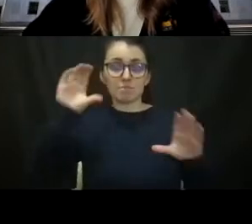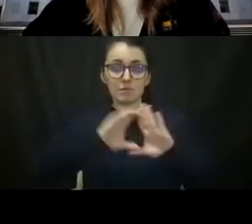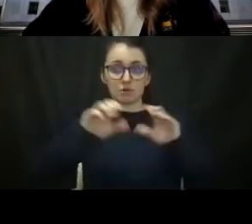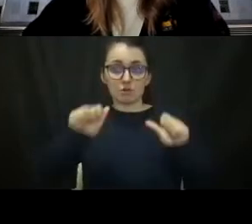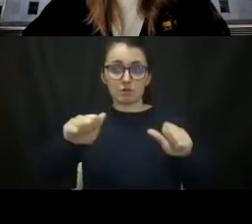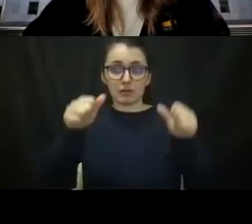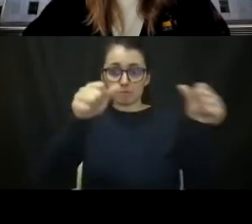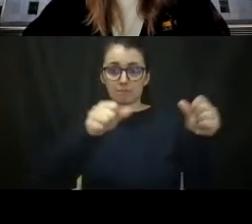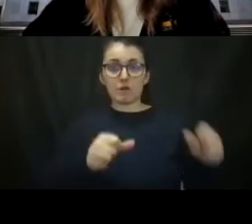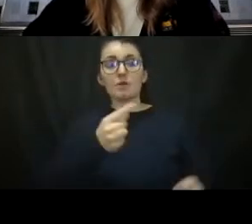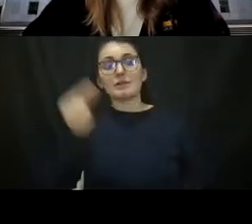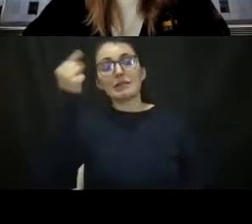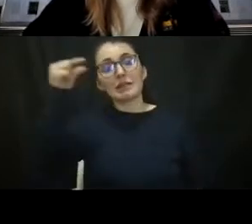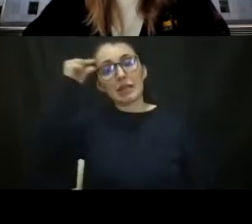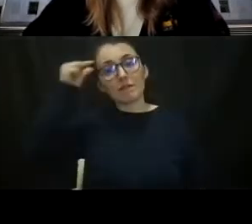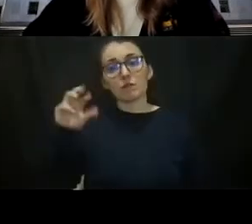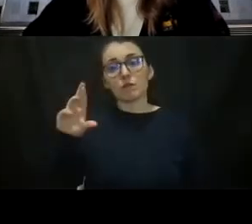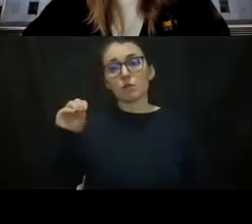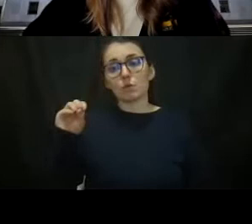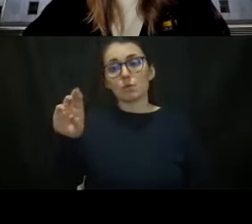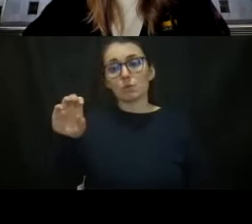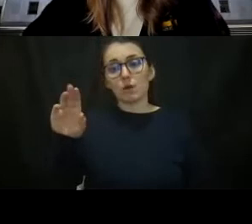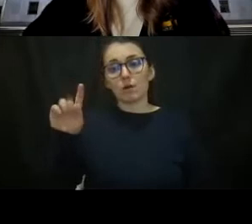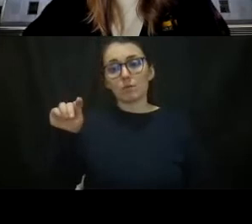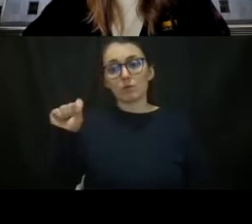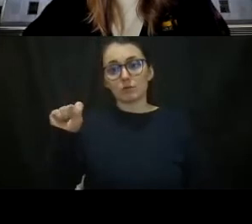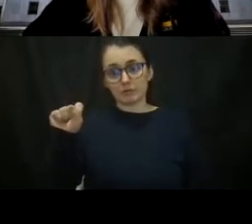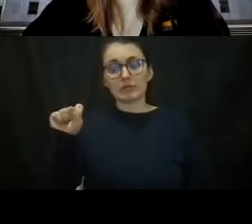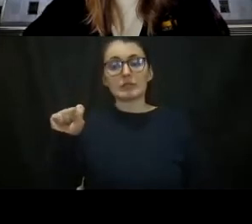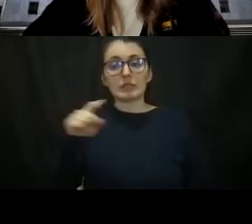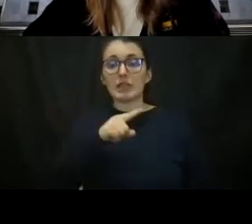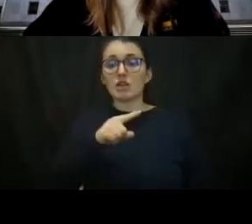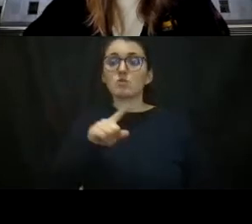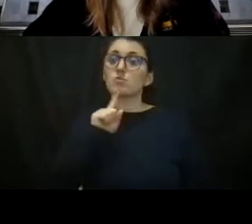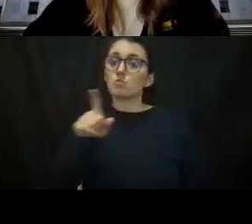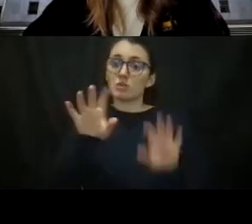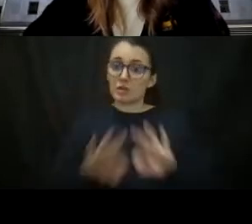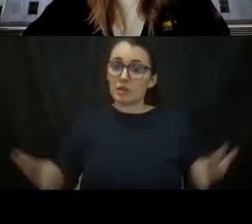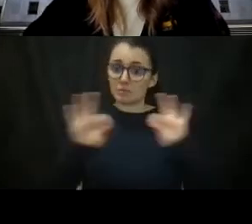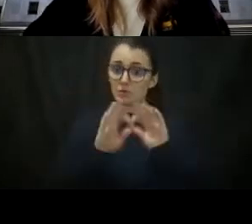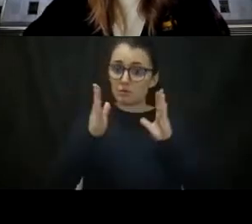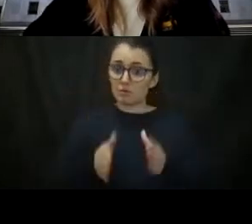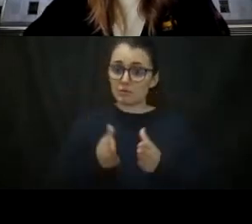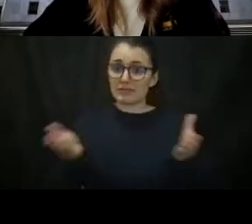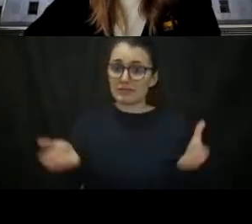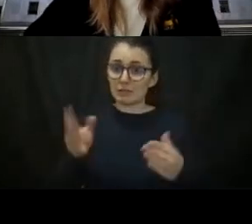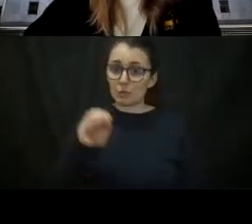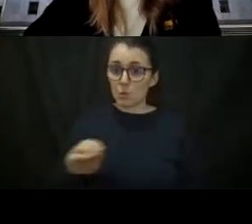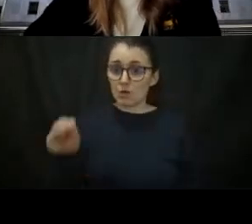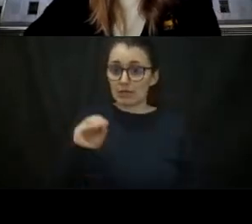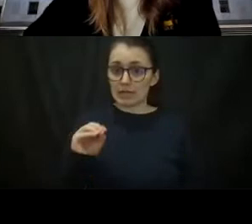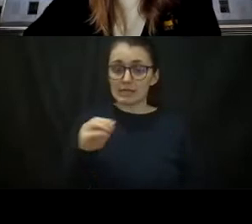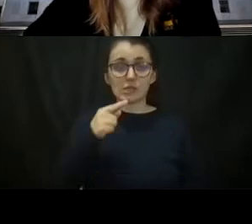Roberts. And Barbara Roberts, she was a very important or pioneering person here in Oregon.